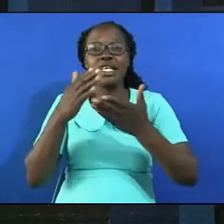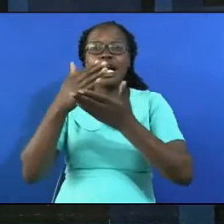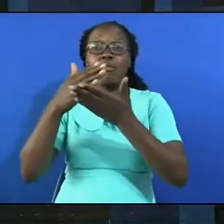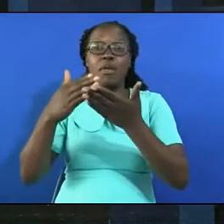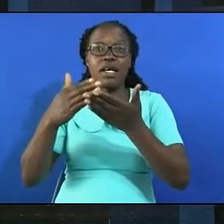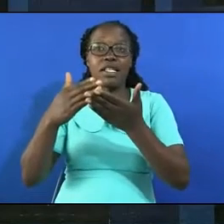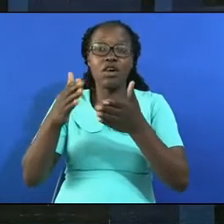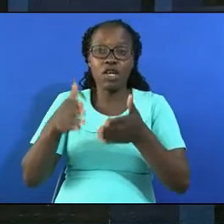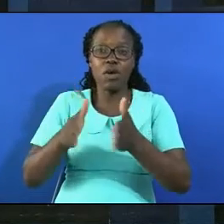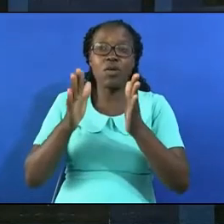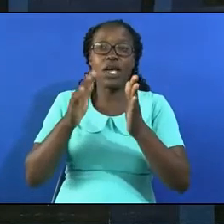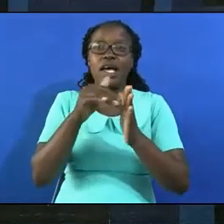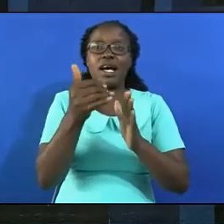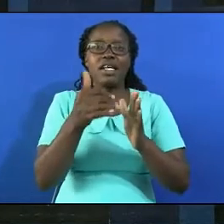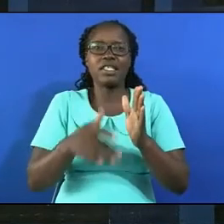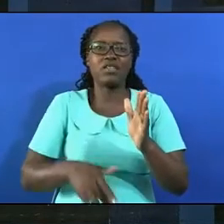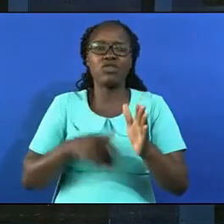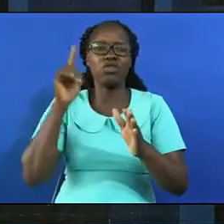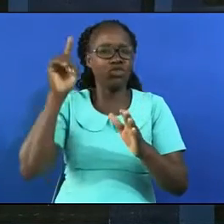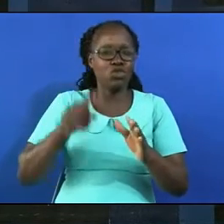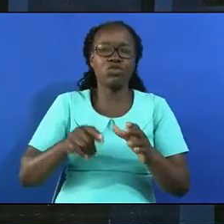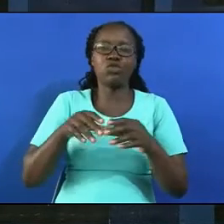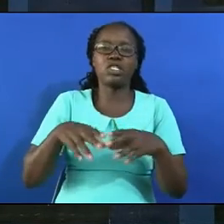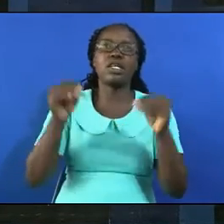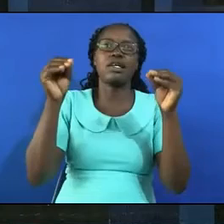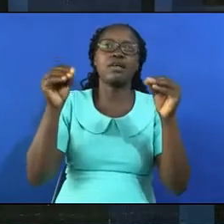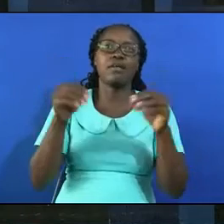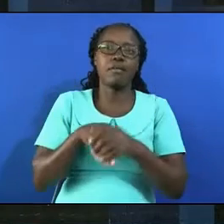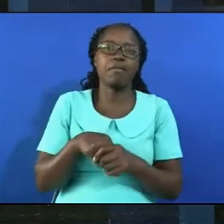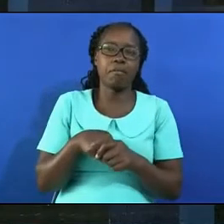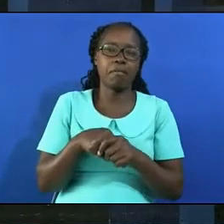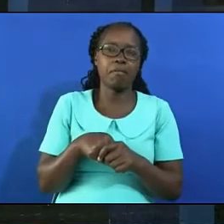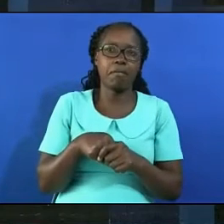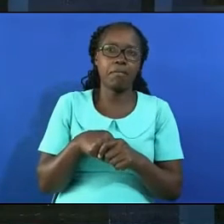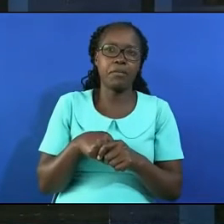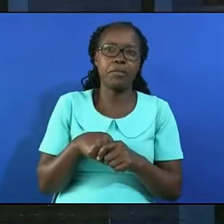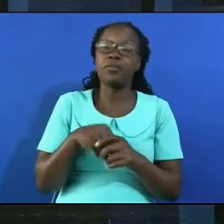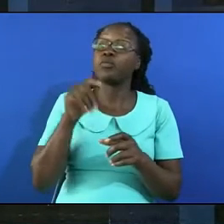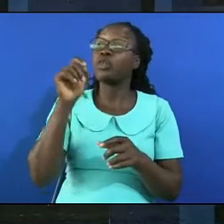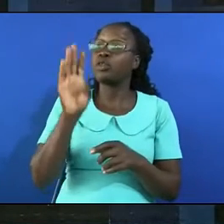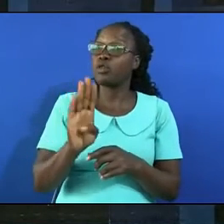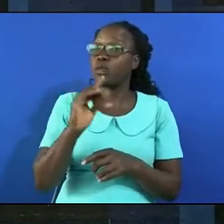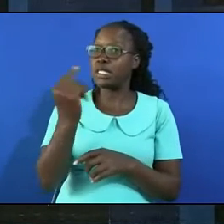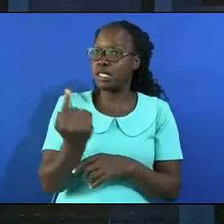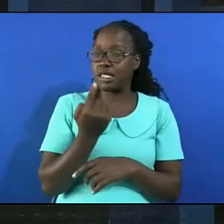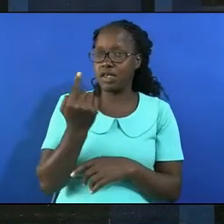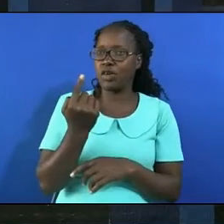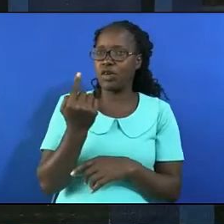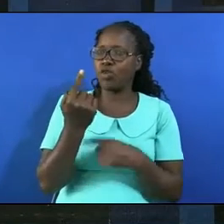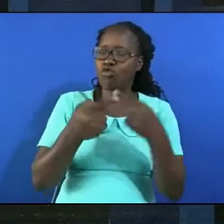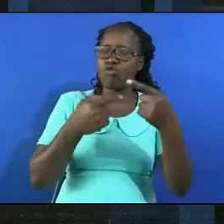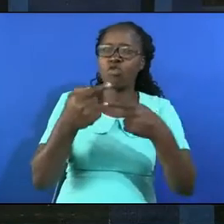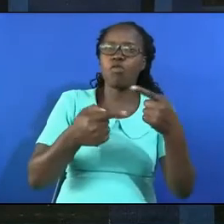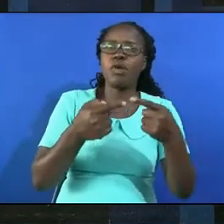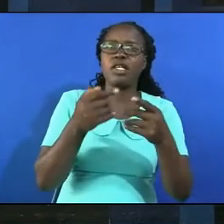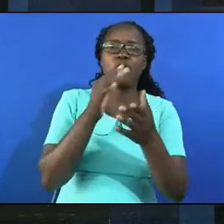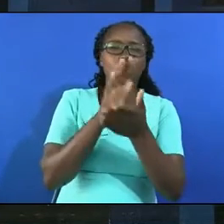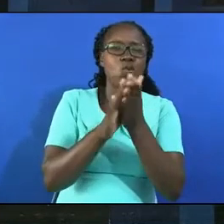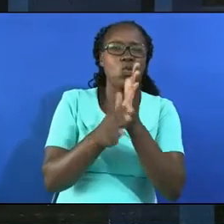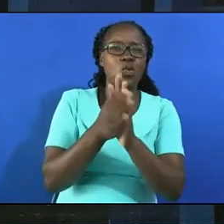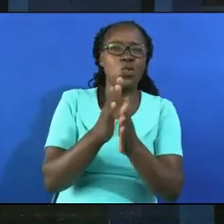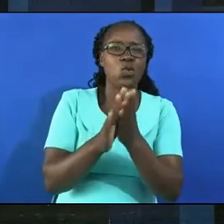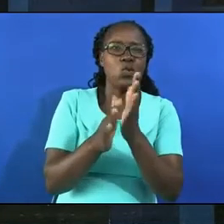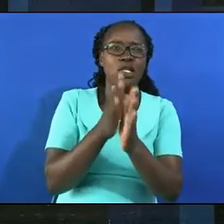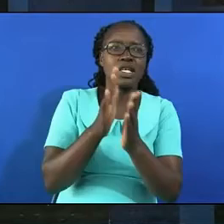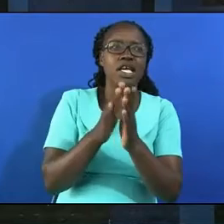path that others think you should not take. To be single is to operate without